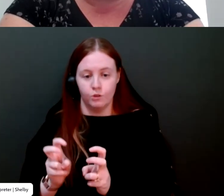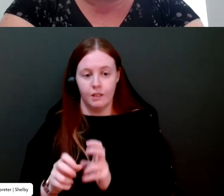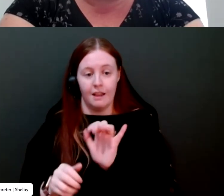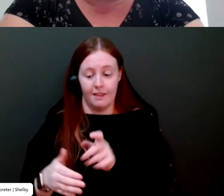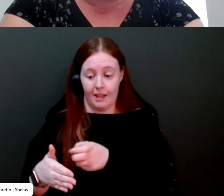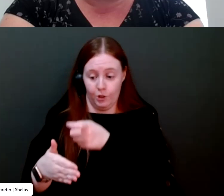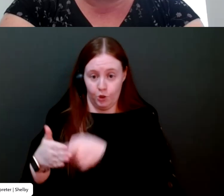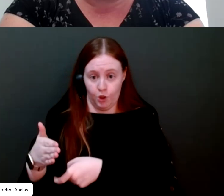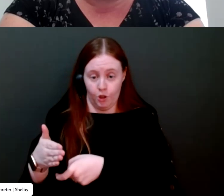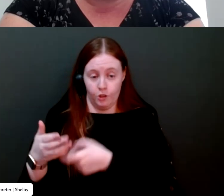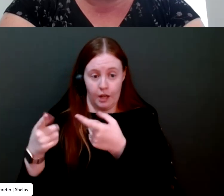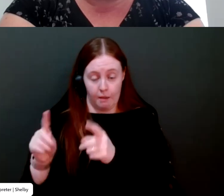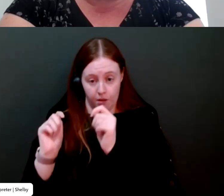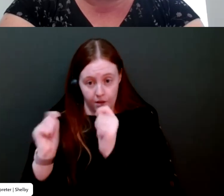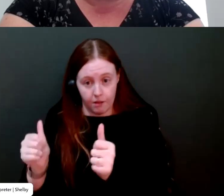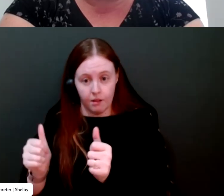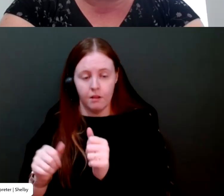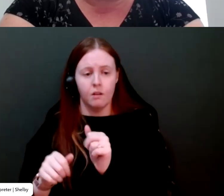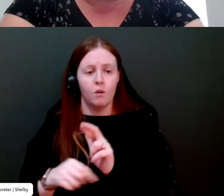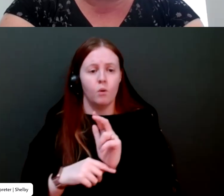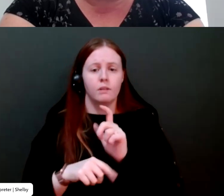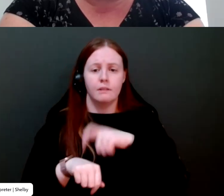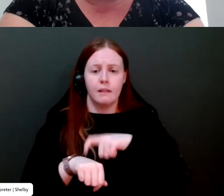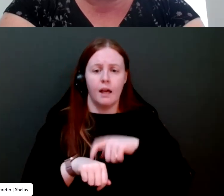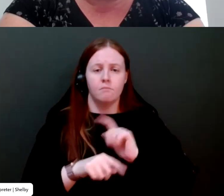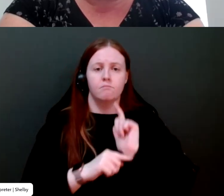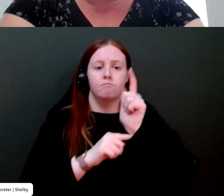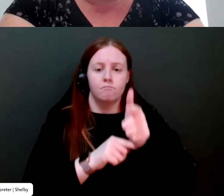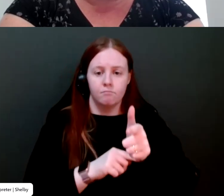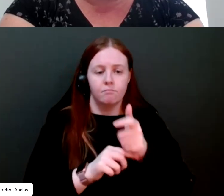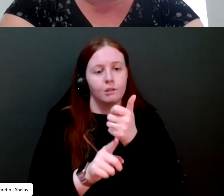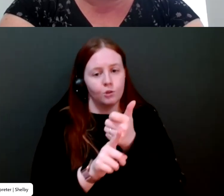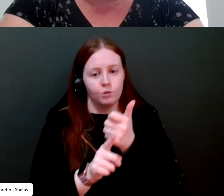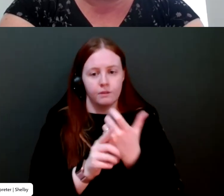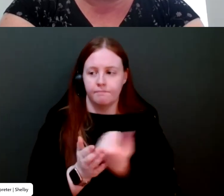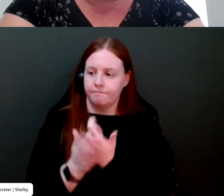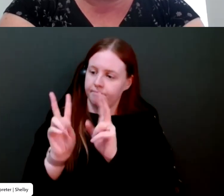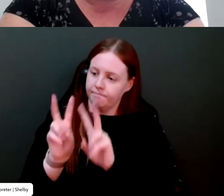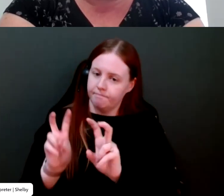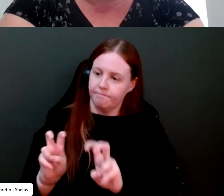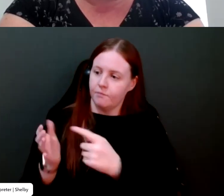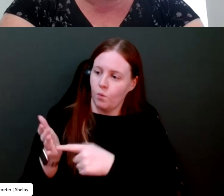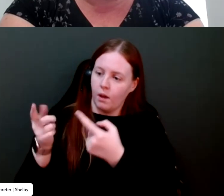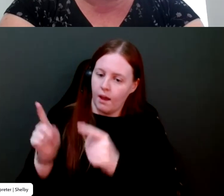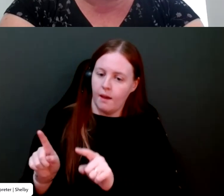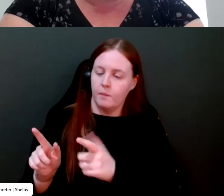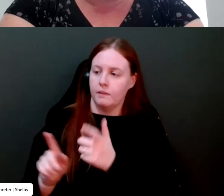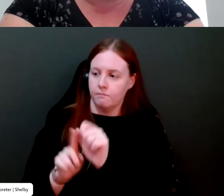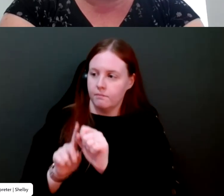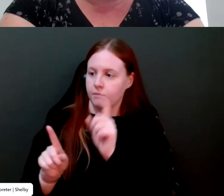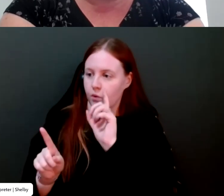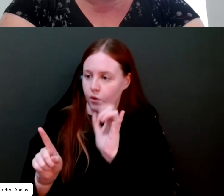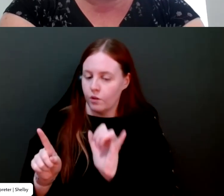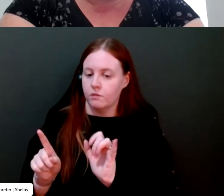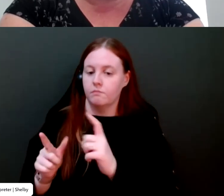happen immediately, or is there time for you in your role to figure out what's going on? And then does that person, if